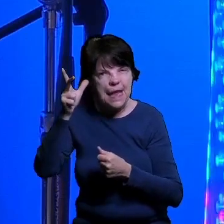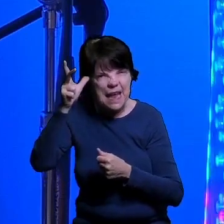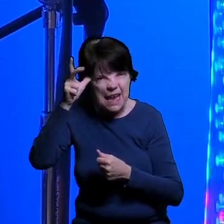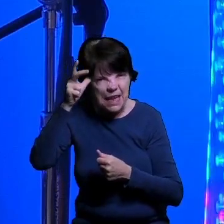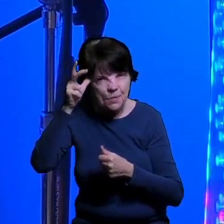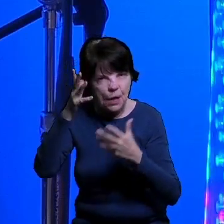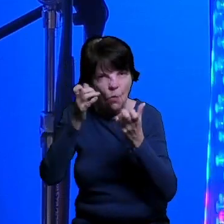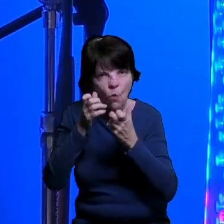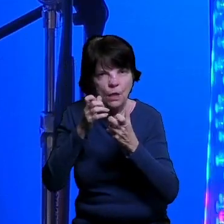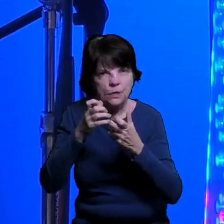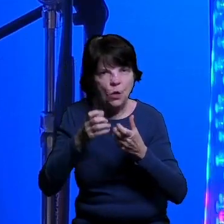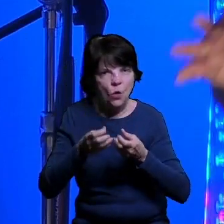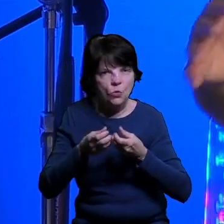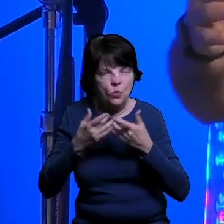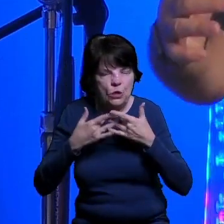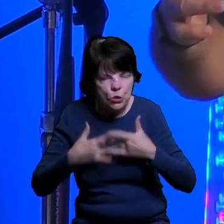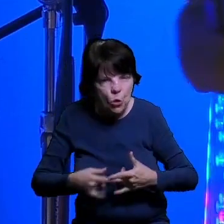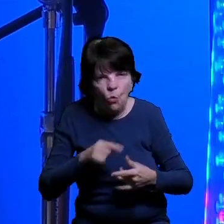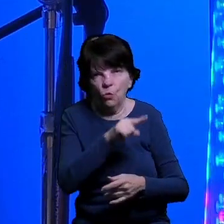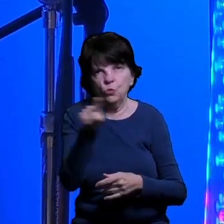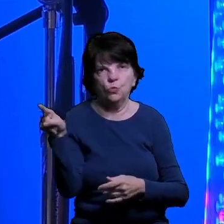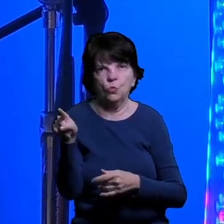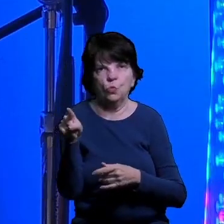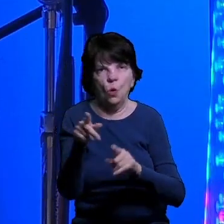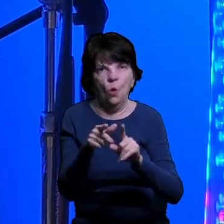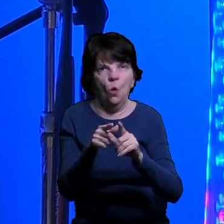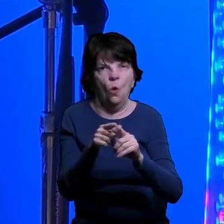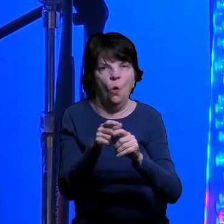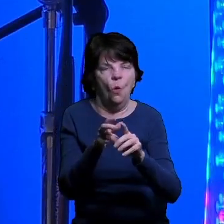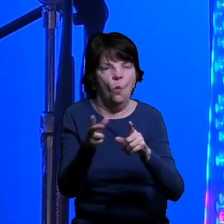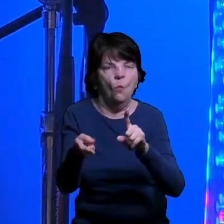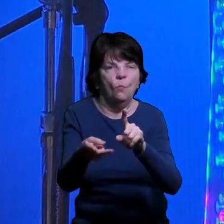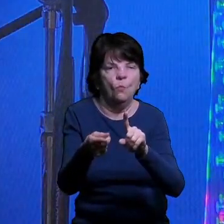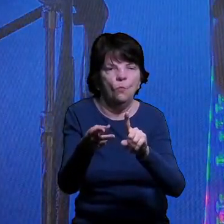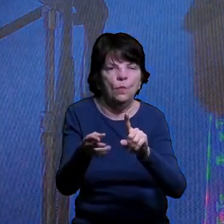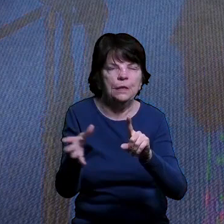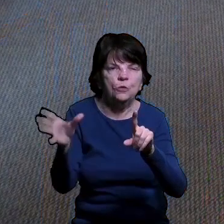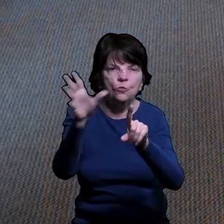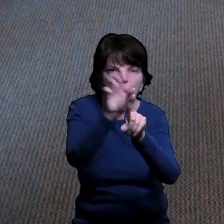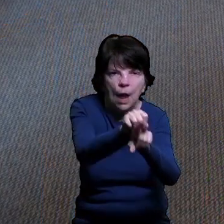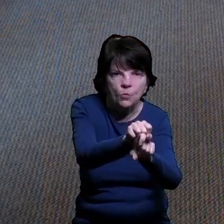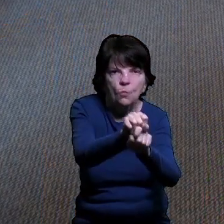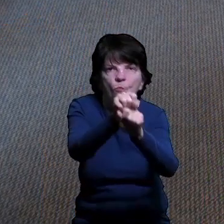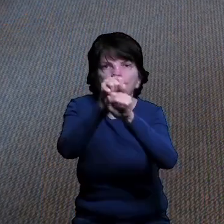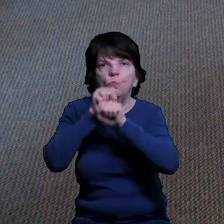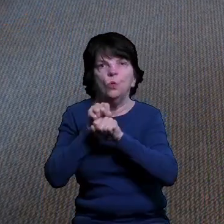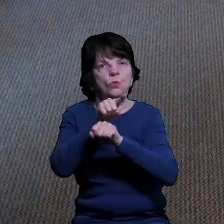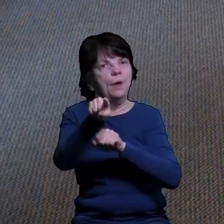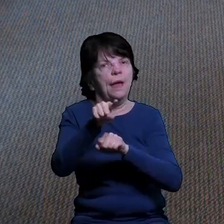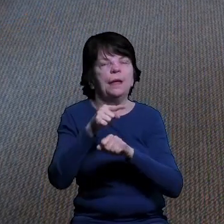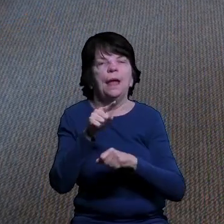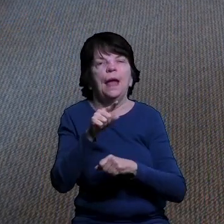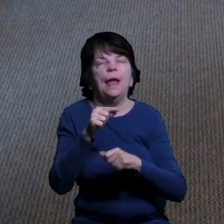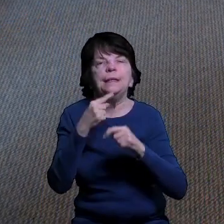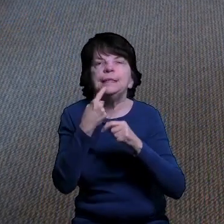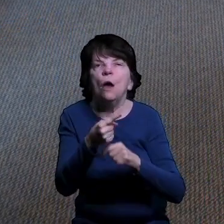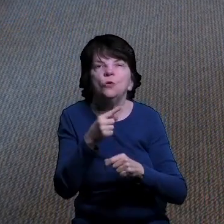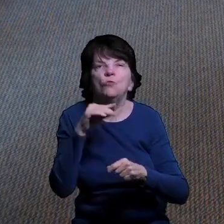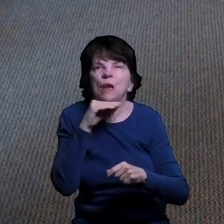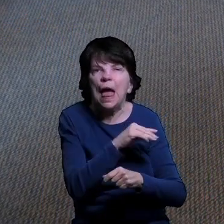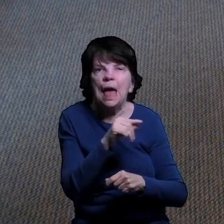wants to just bring you discouragement into your life. He wants to pull you back and say, I can't do it. I want to challenge you to not have that